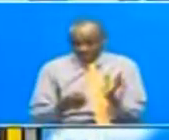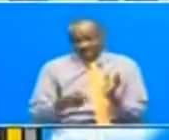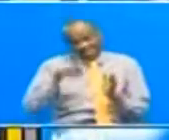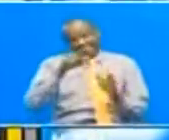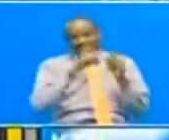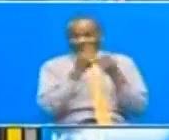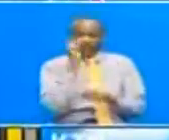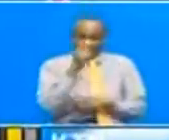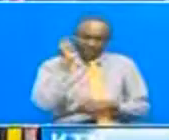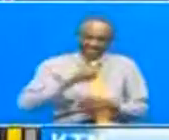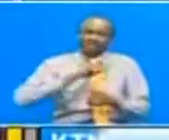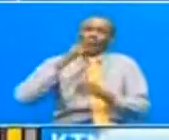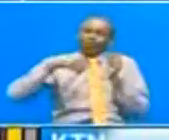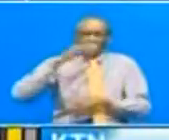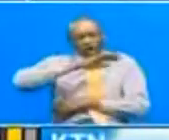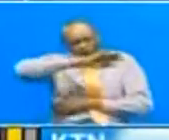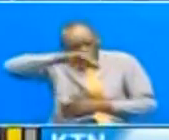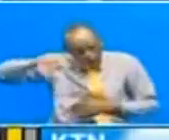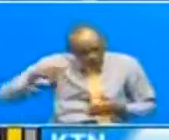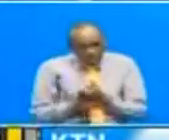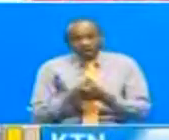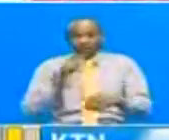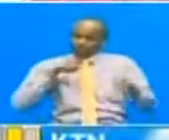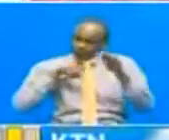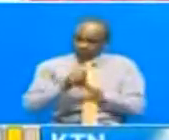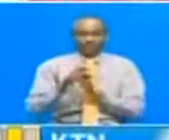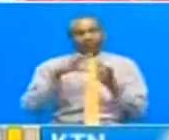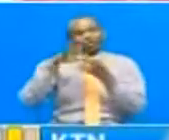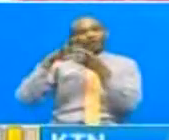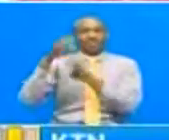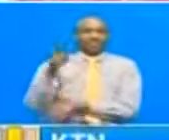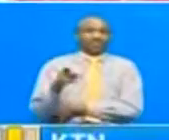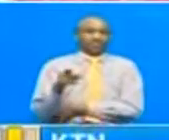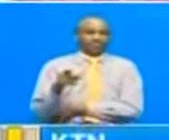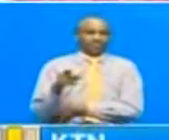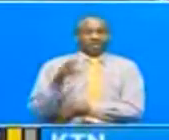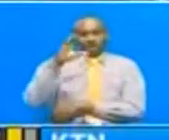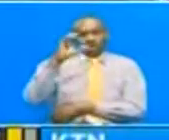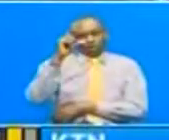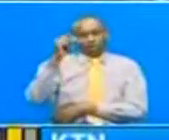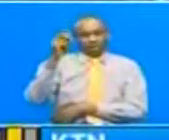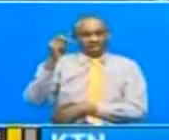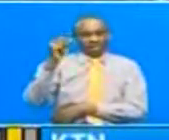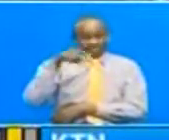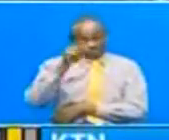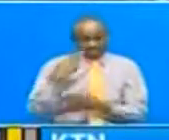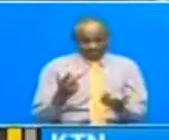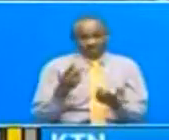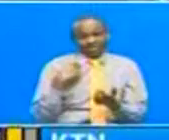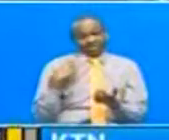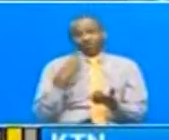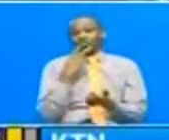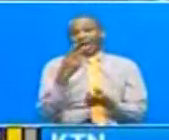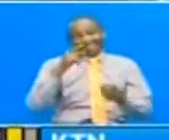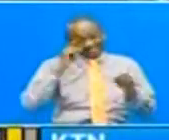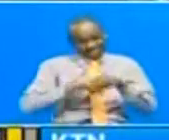will have to win all matches to save face and qualify to the games. Colin Sinjara, who scored his 200th try, admits the